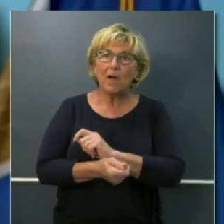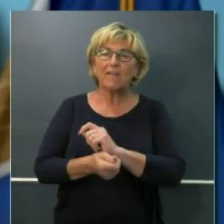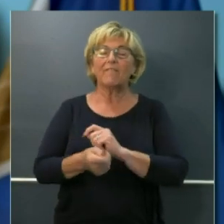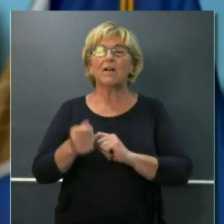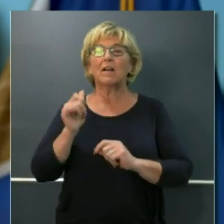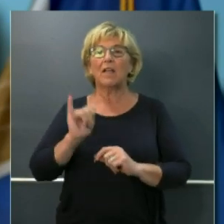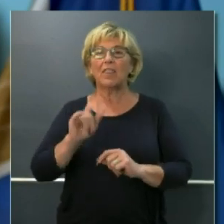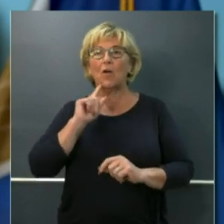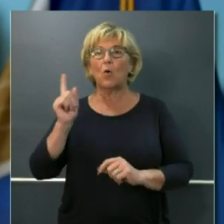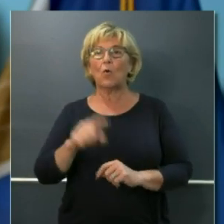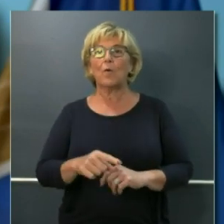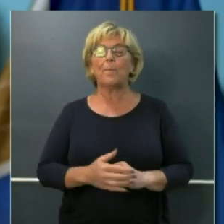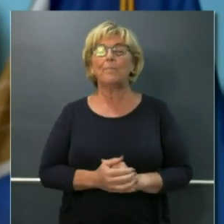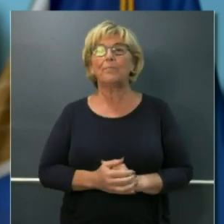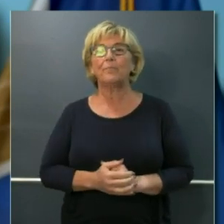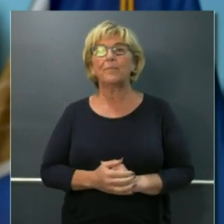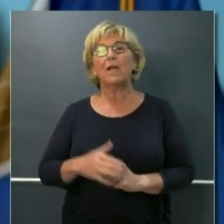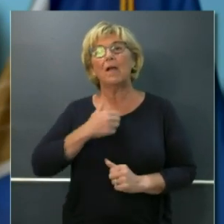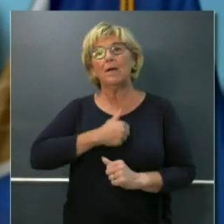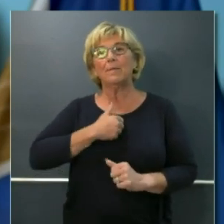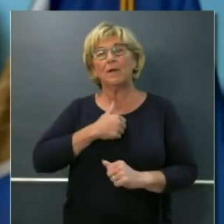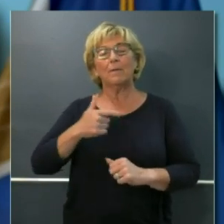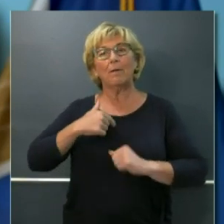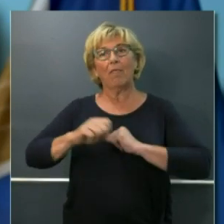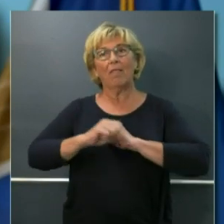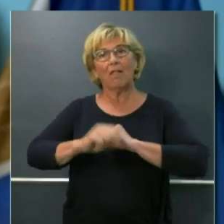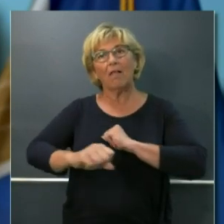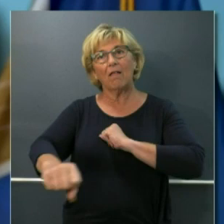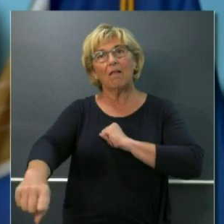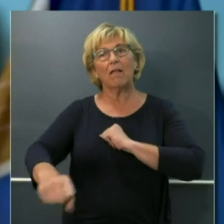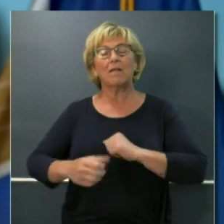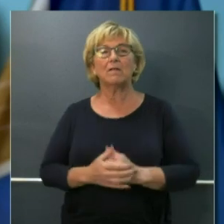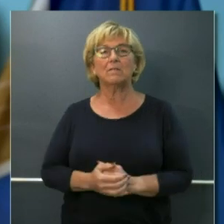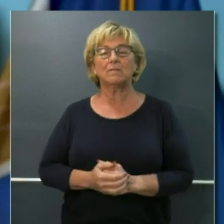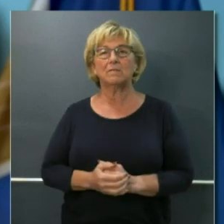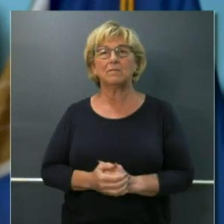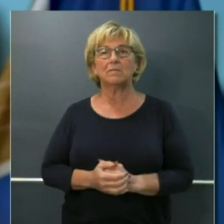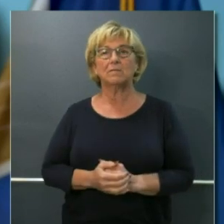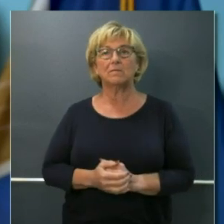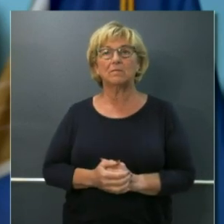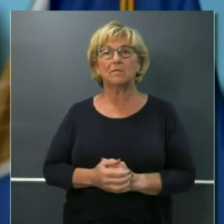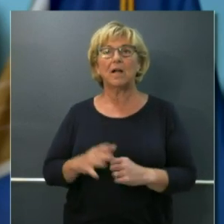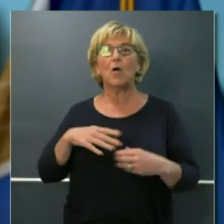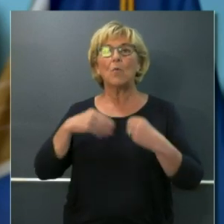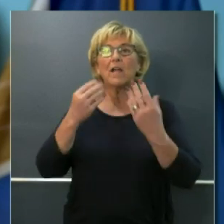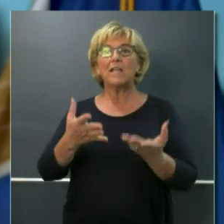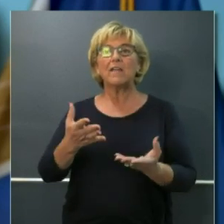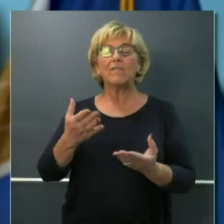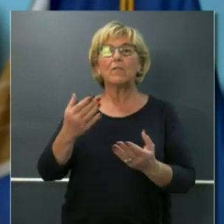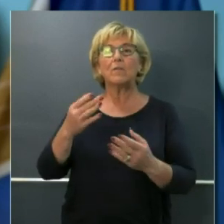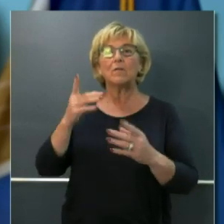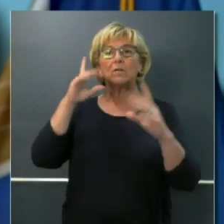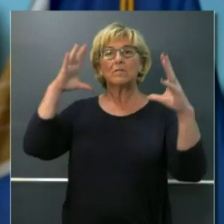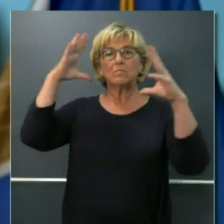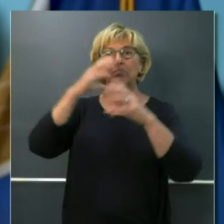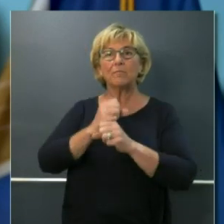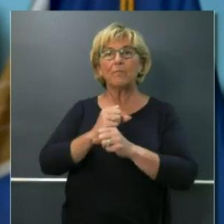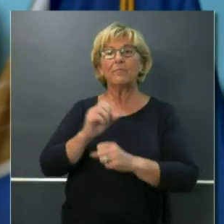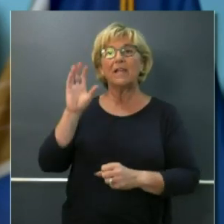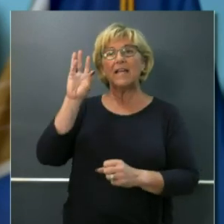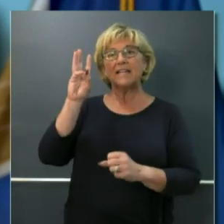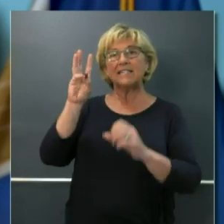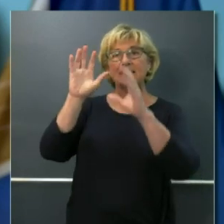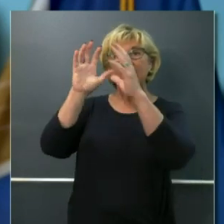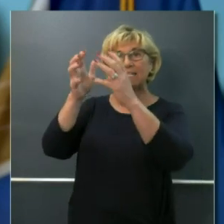So forgive me for being long-winded in that space, but I wanted to, again, contextualize the framework. 6 indicators. When those